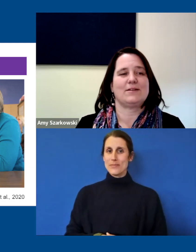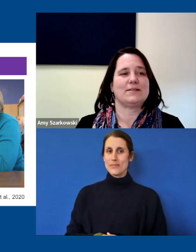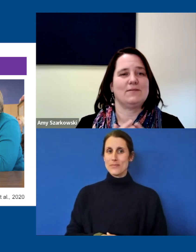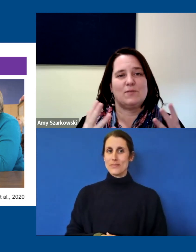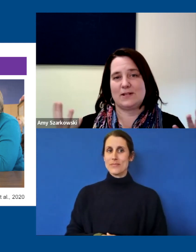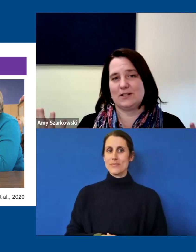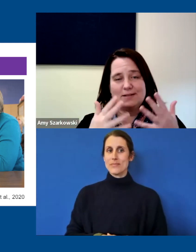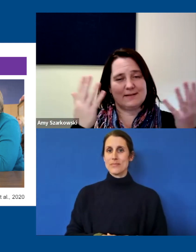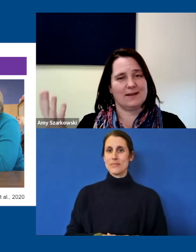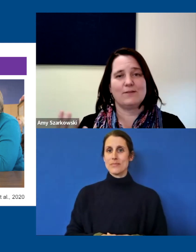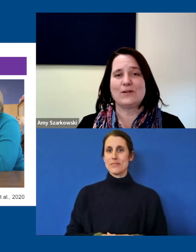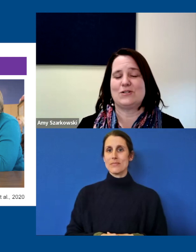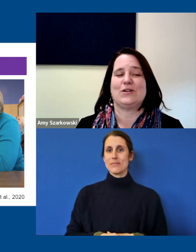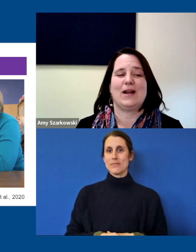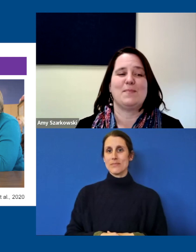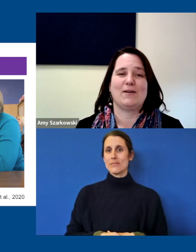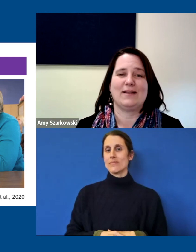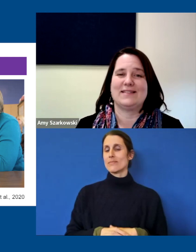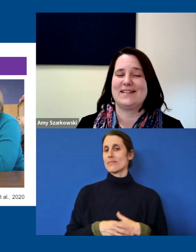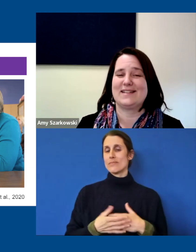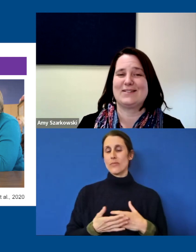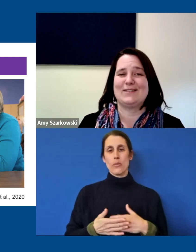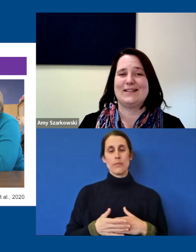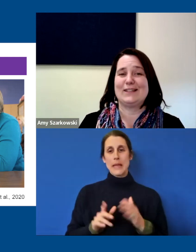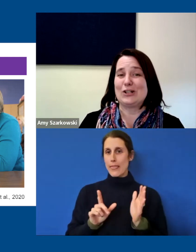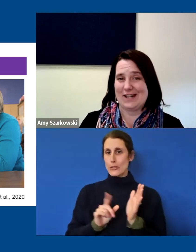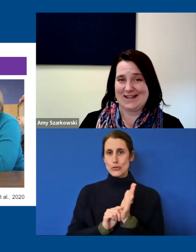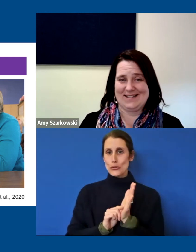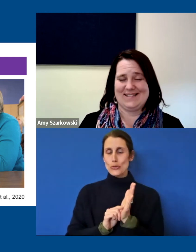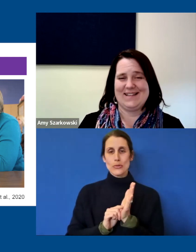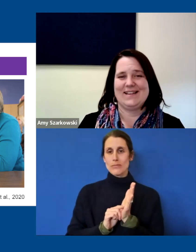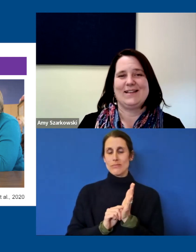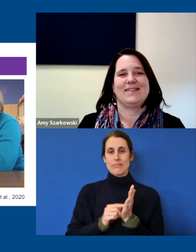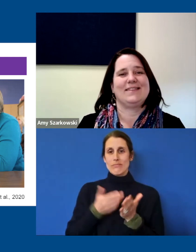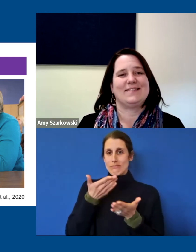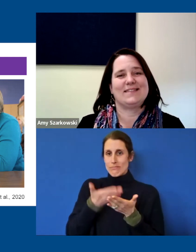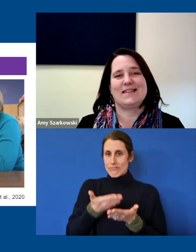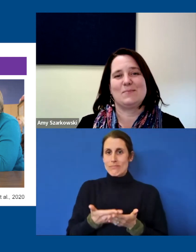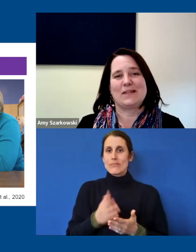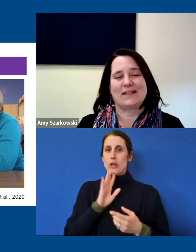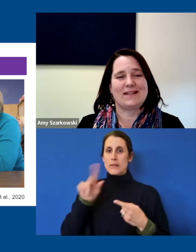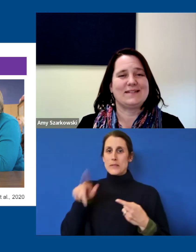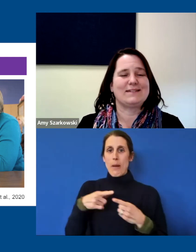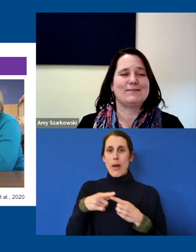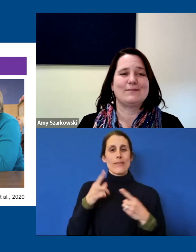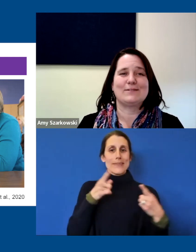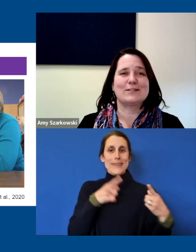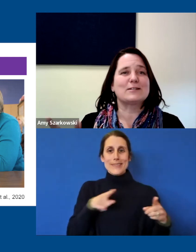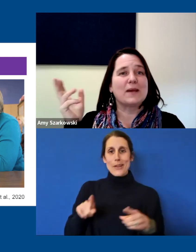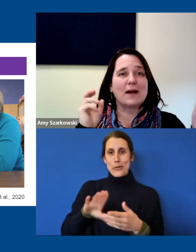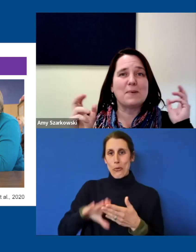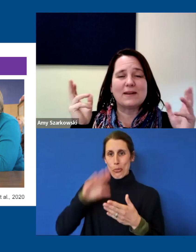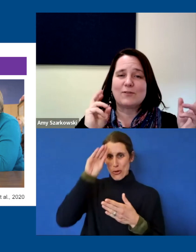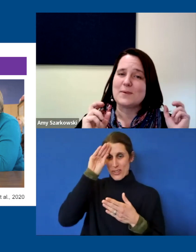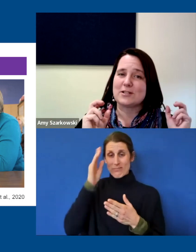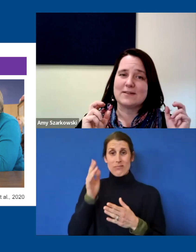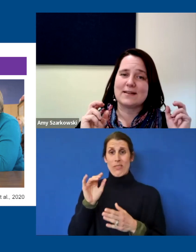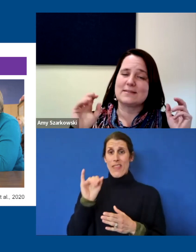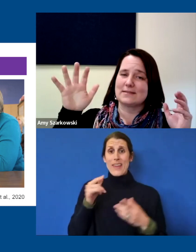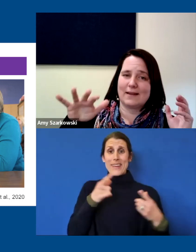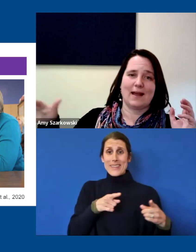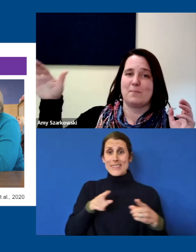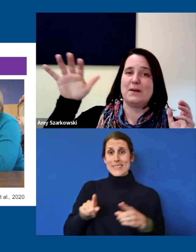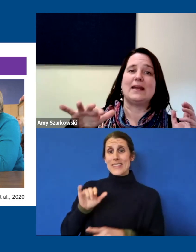Certainly there's information in the literature about incidental learning. This is the ability to just pick up on